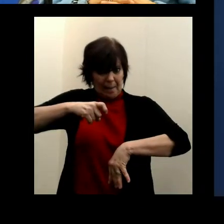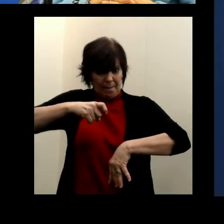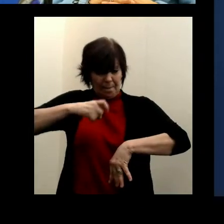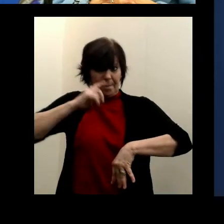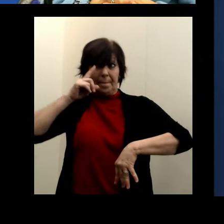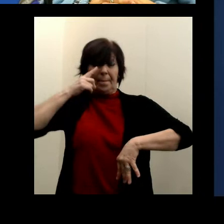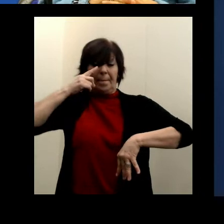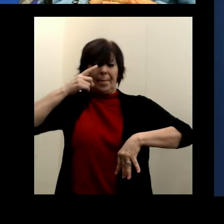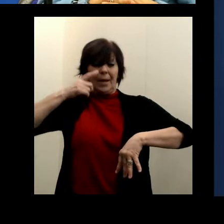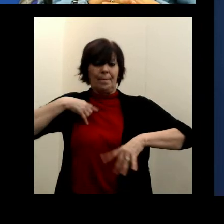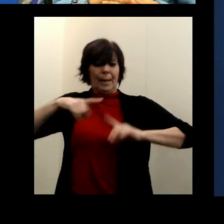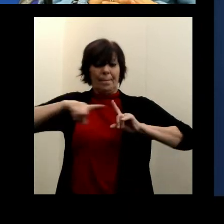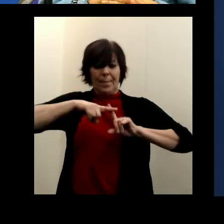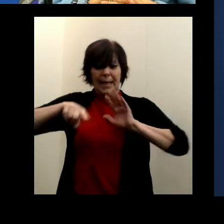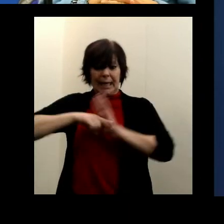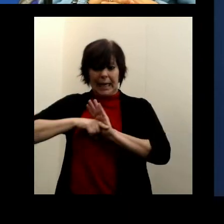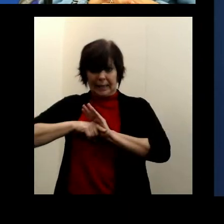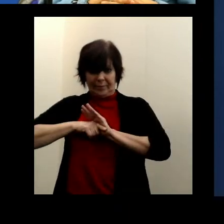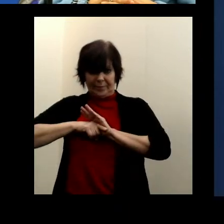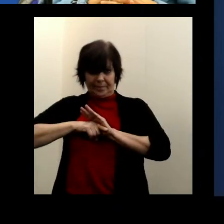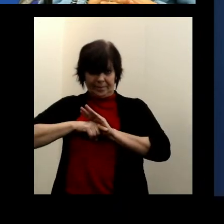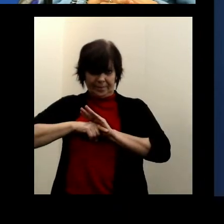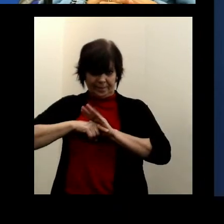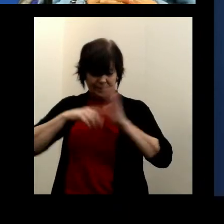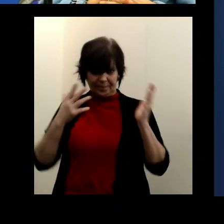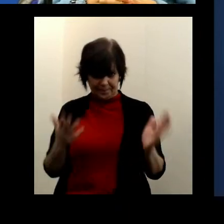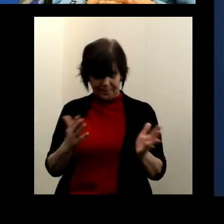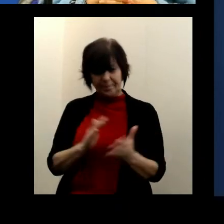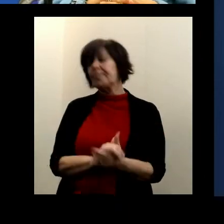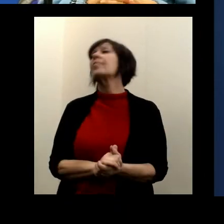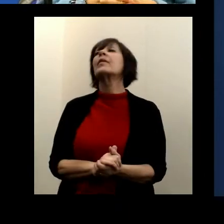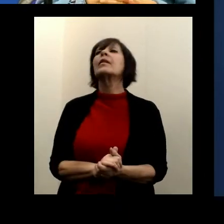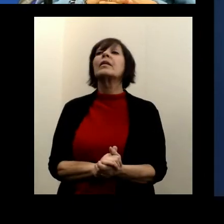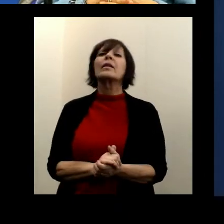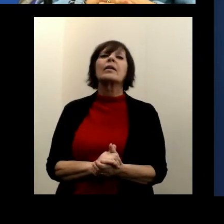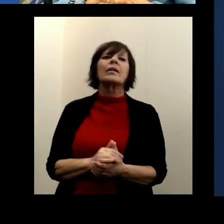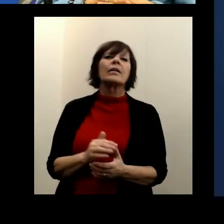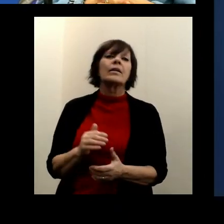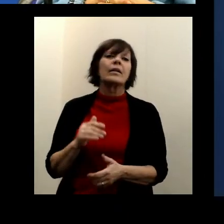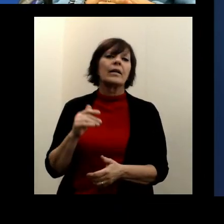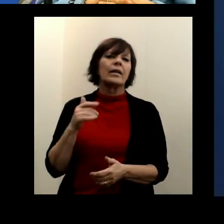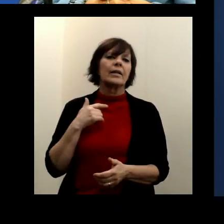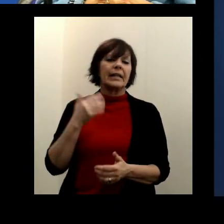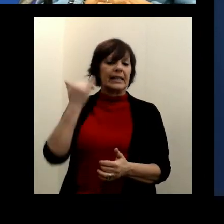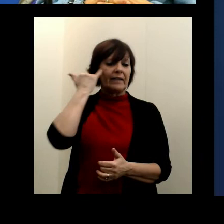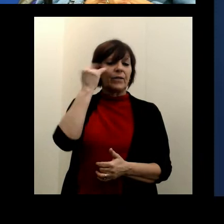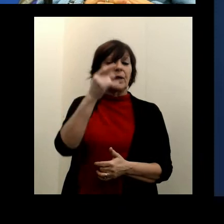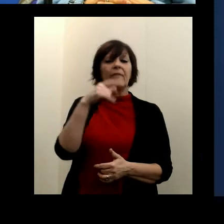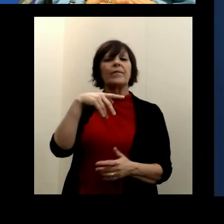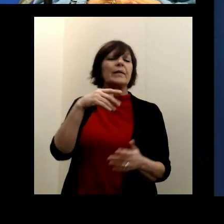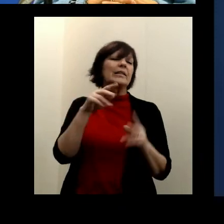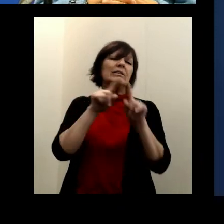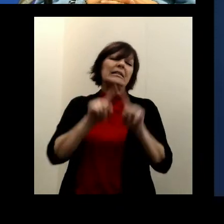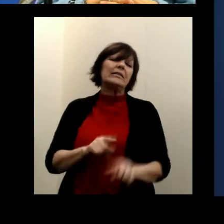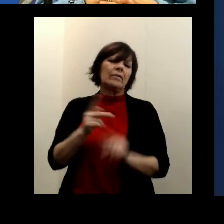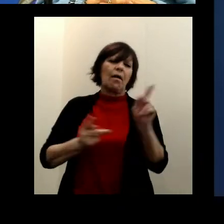specimen collection if the test was able to detect virus, either the RNA if you have a PCR test, or a